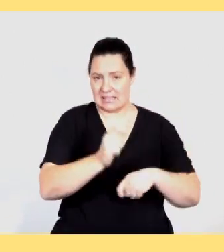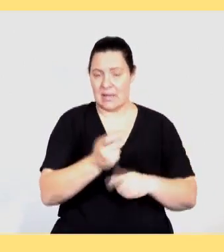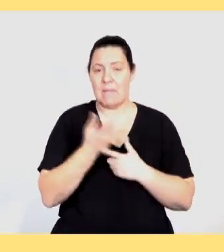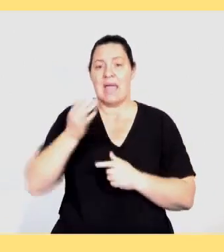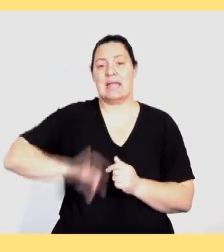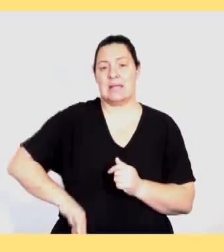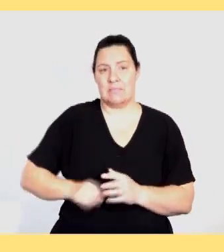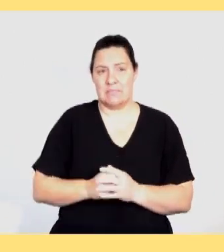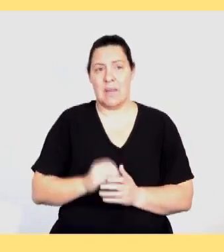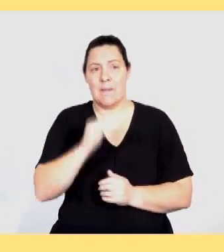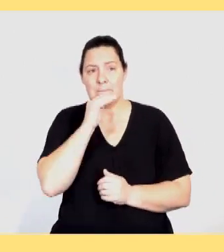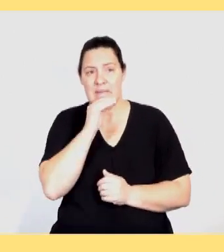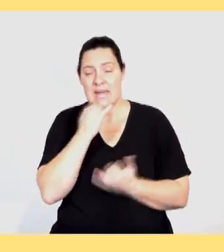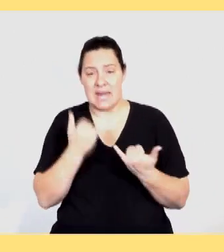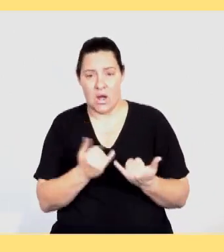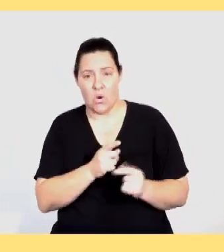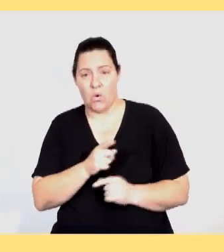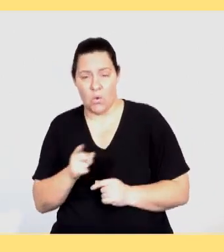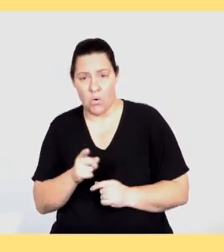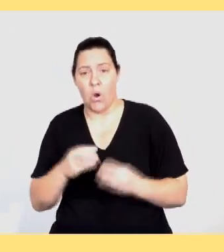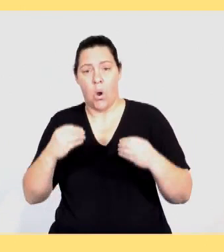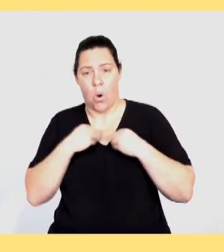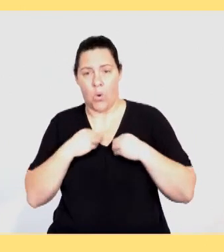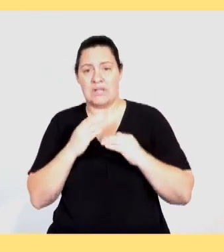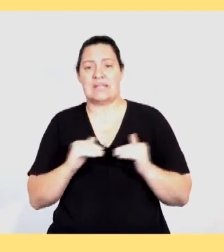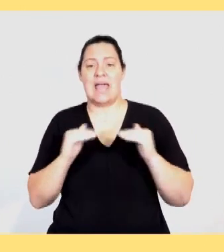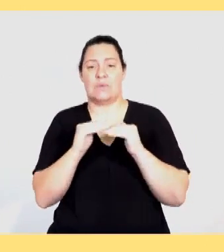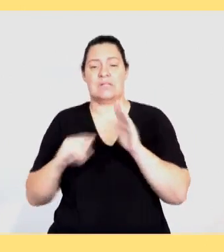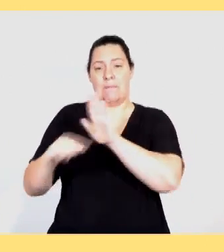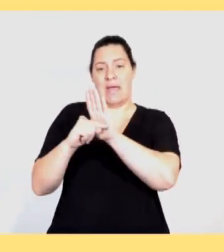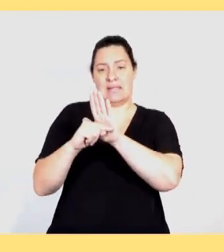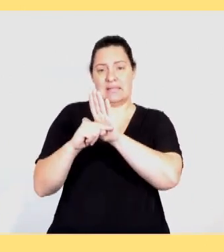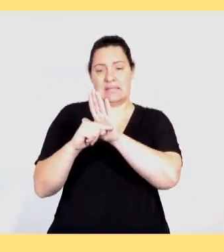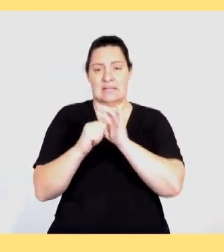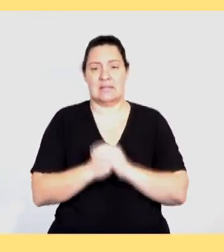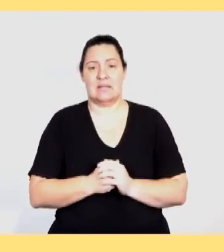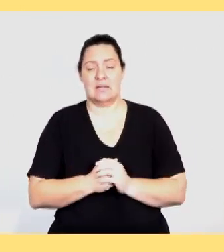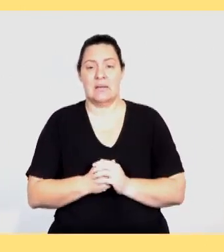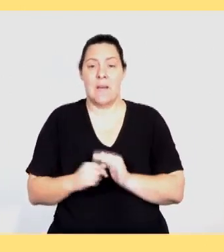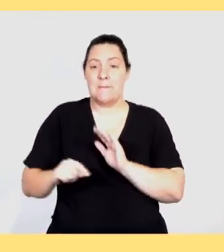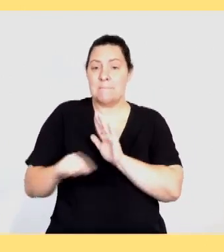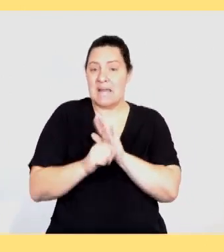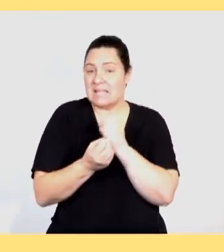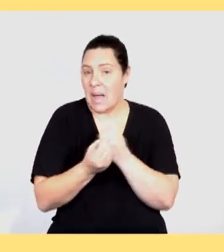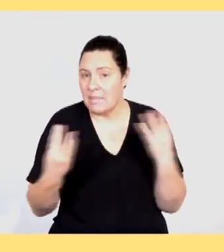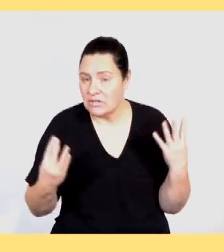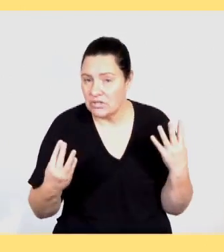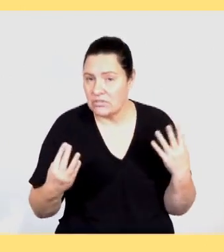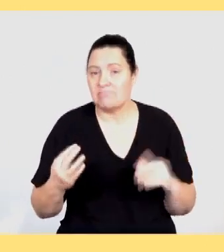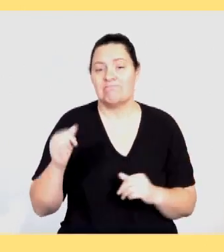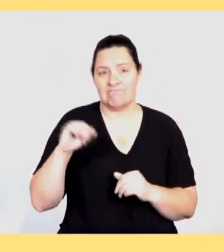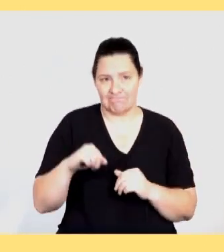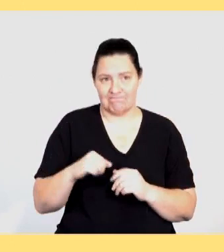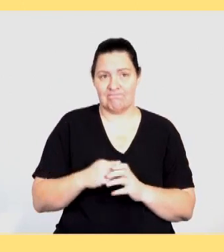sales, which is my income. That means I'm now coming to my owner's equity minus. All right? Minus how